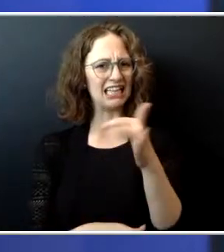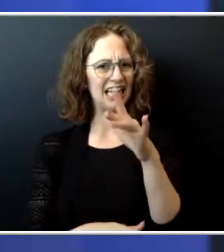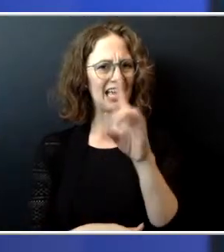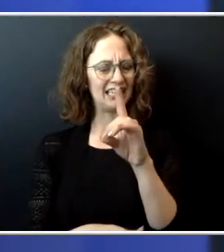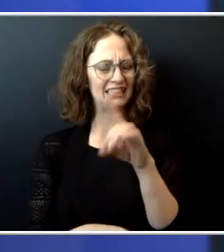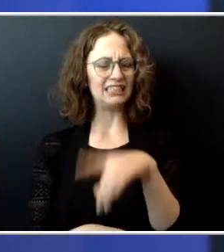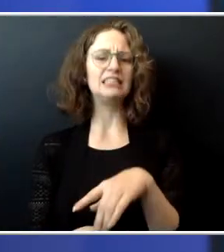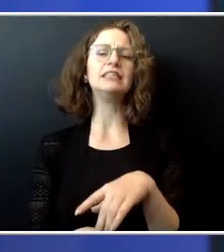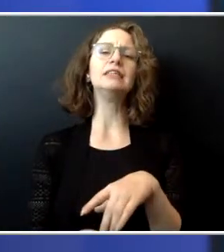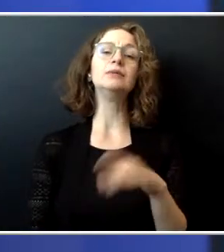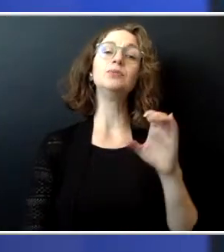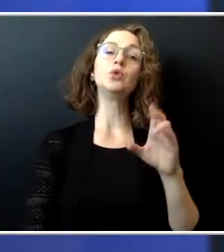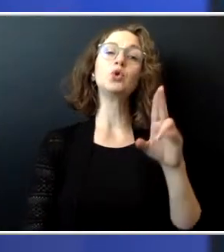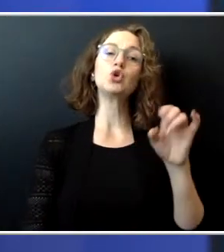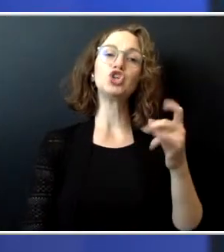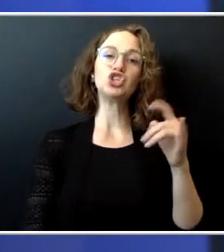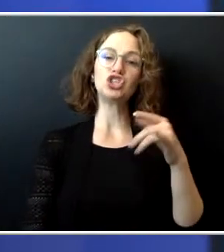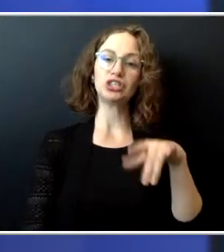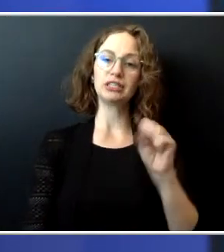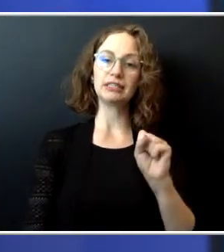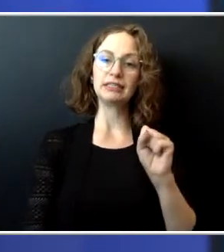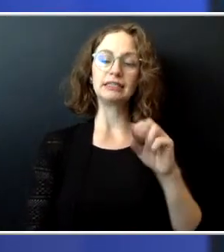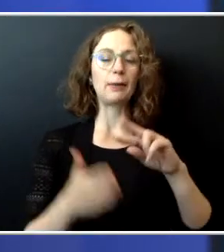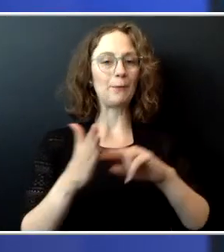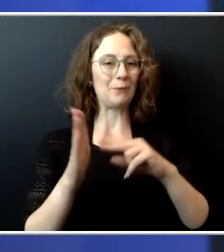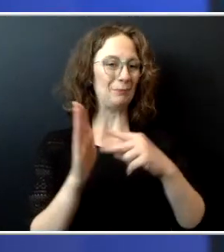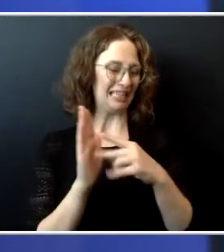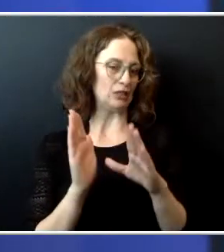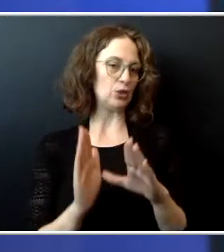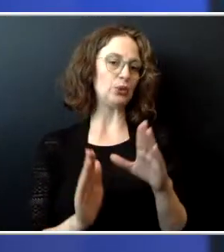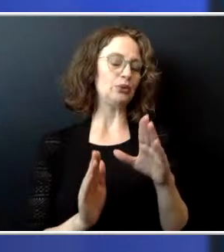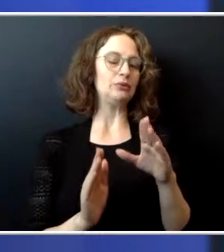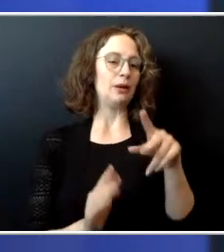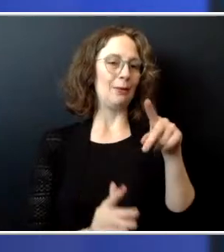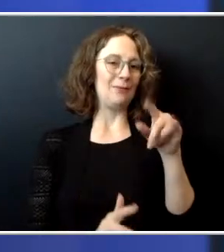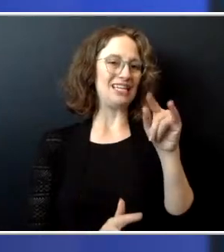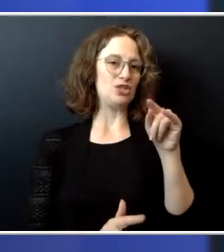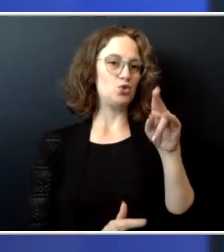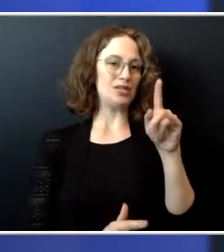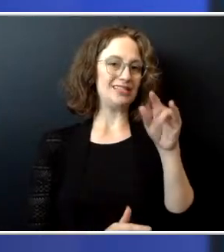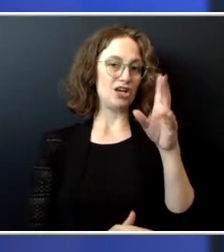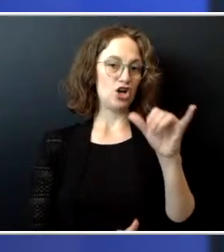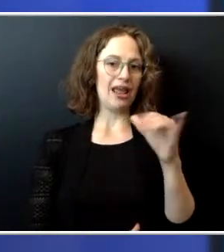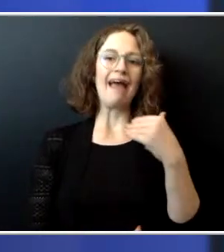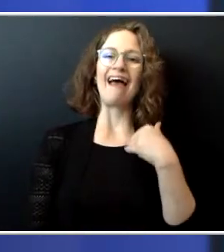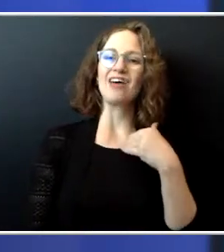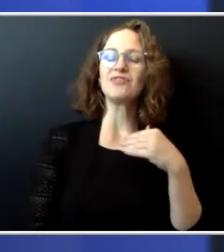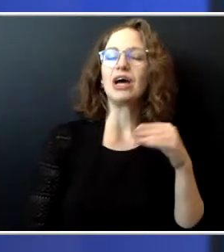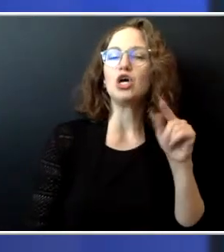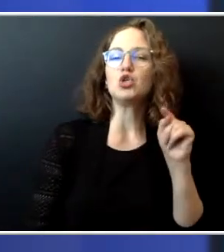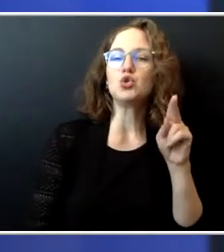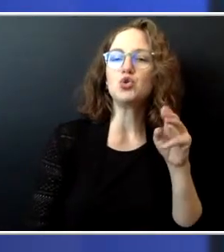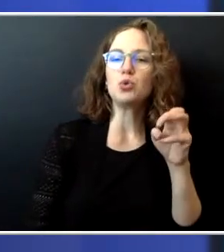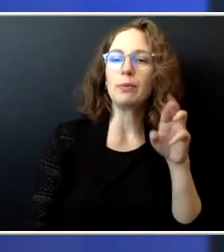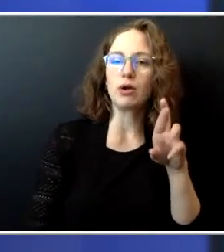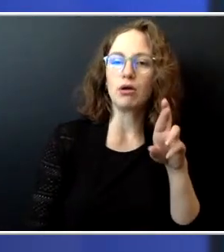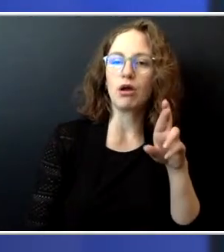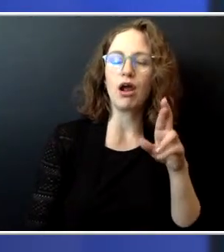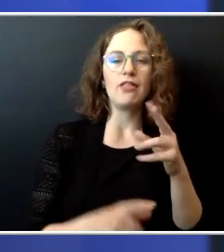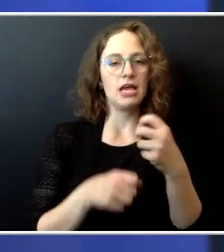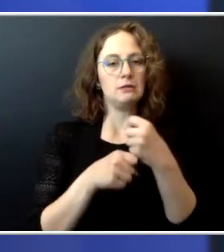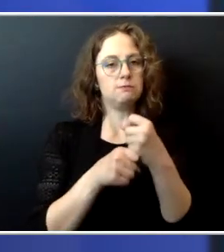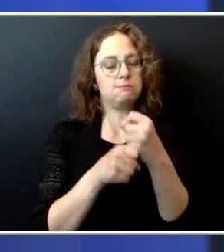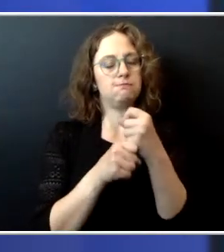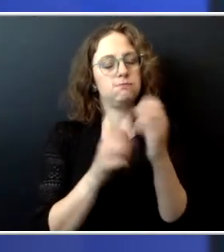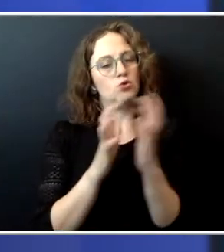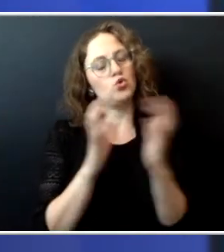when you have a pituitary tumor that secreted too much of a hormone called ACTH. And ACTH